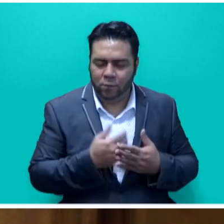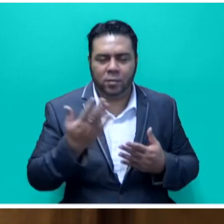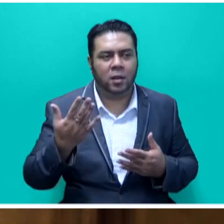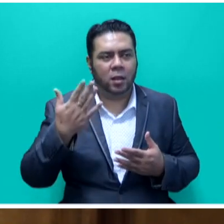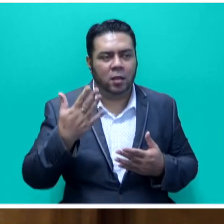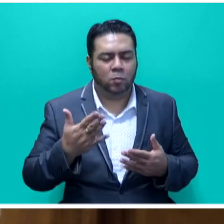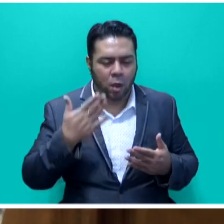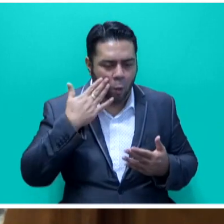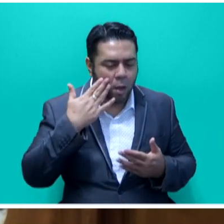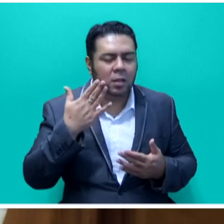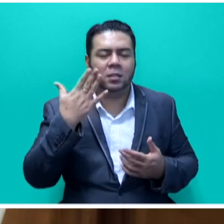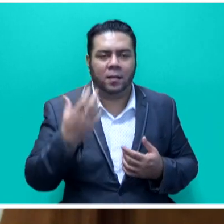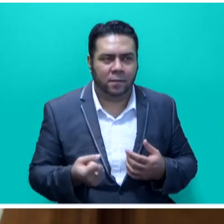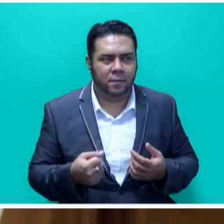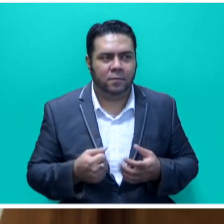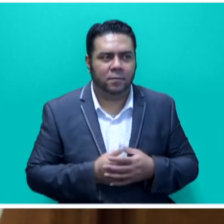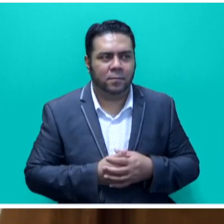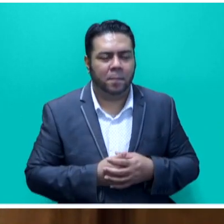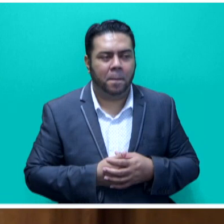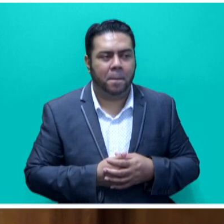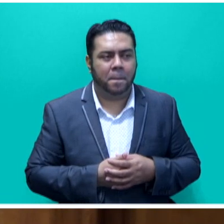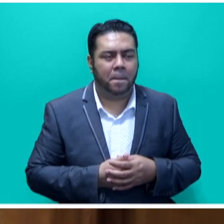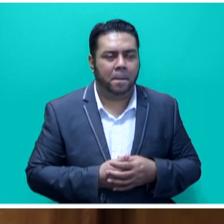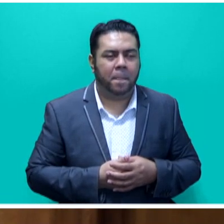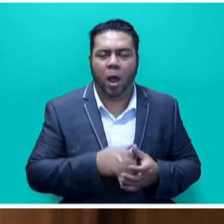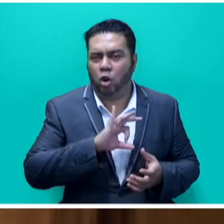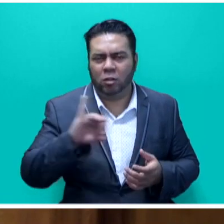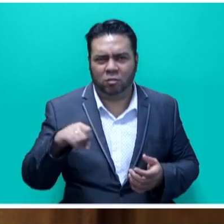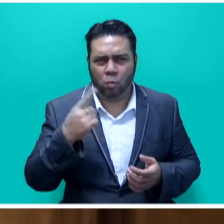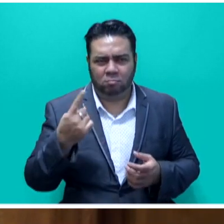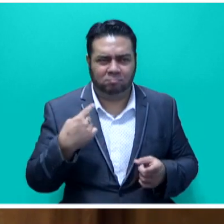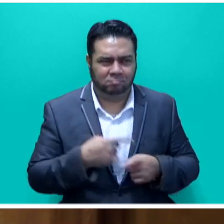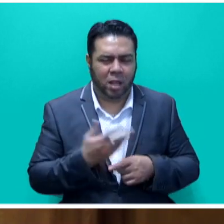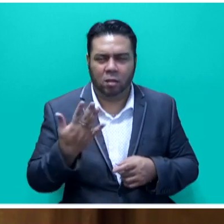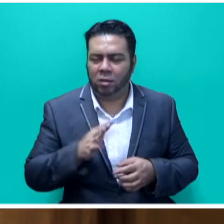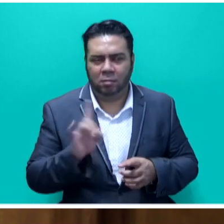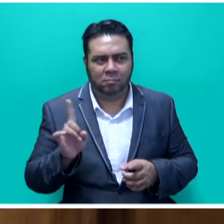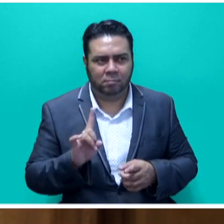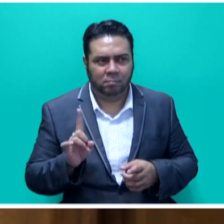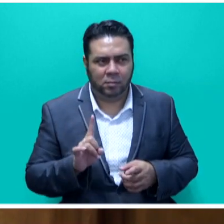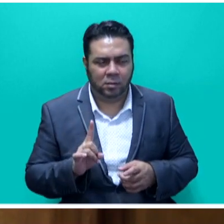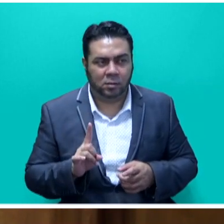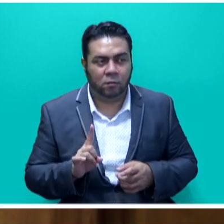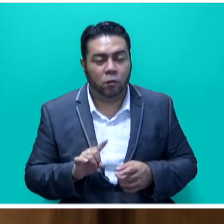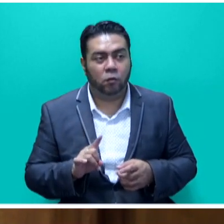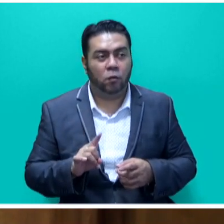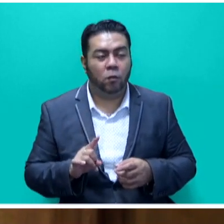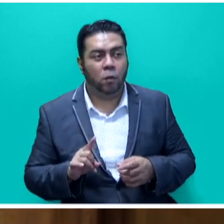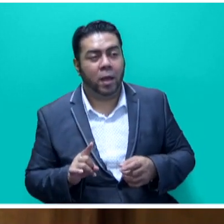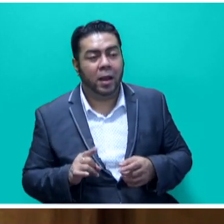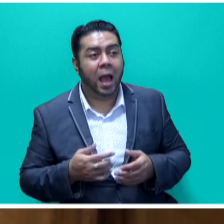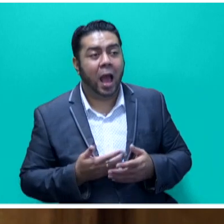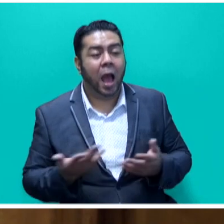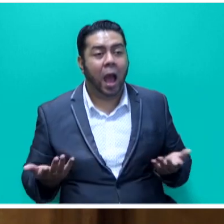ambit in our formal and informal education. We need to have measures to place to recognize the existence of it and how we